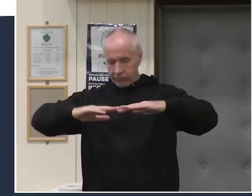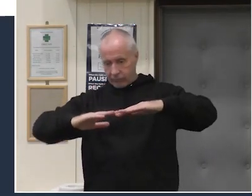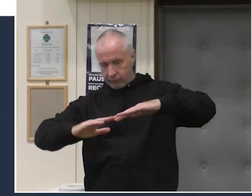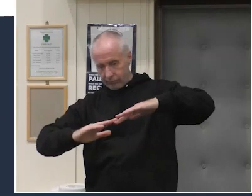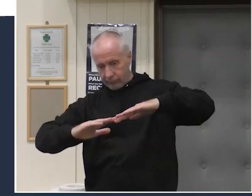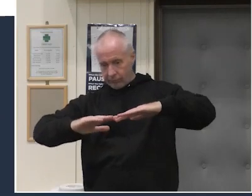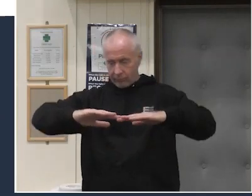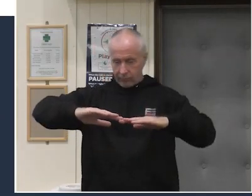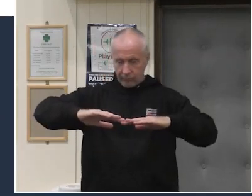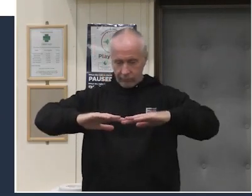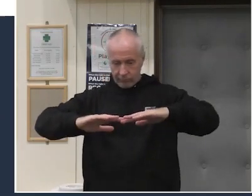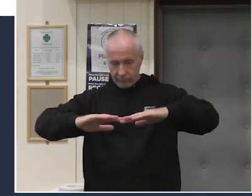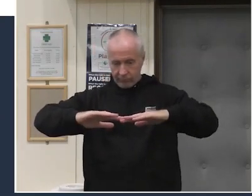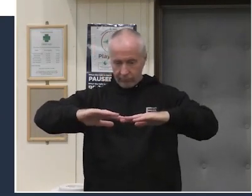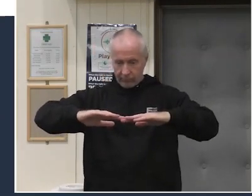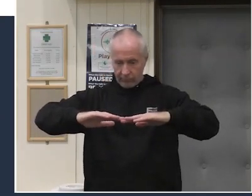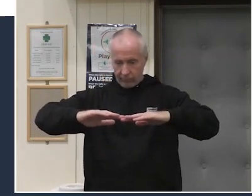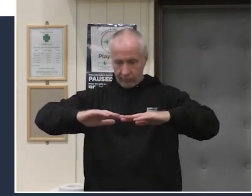So